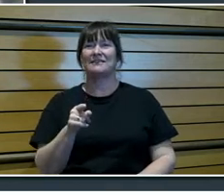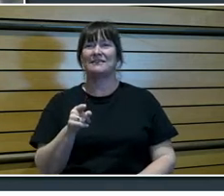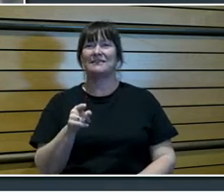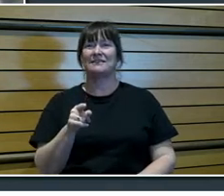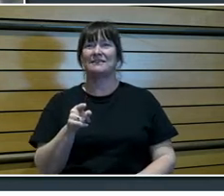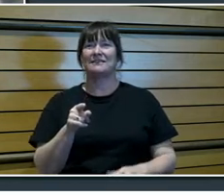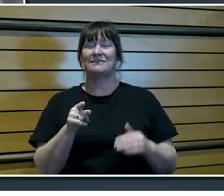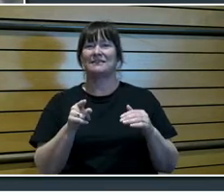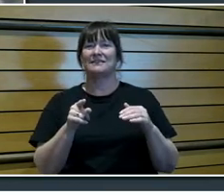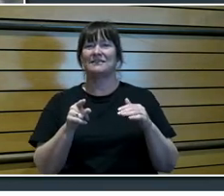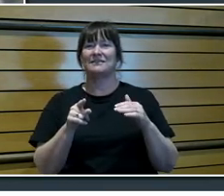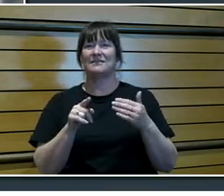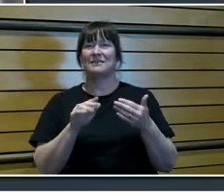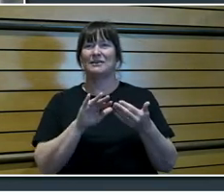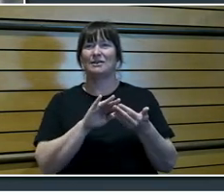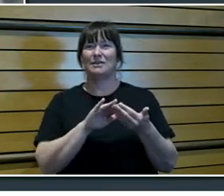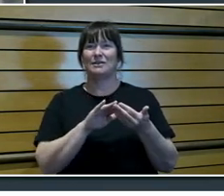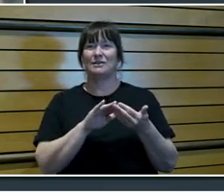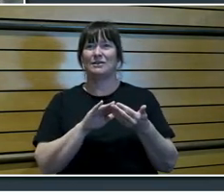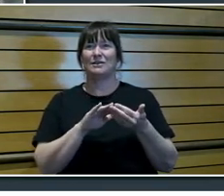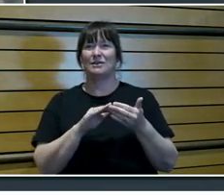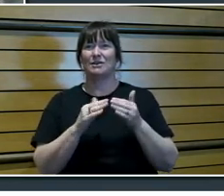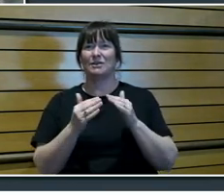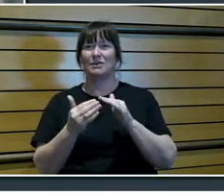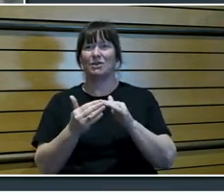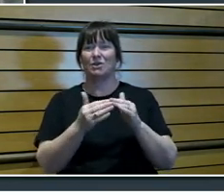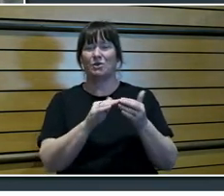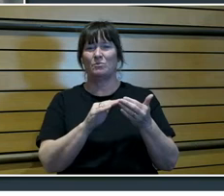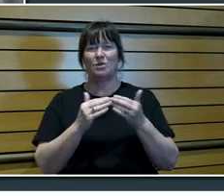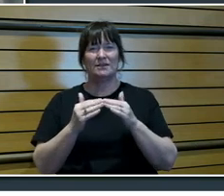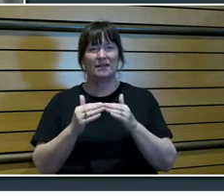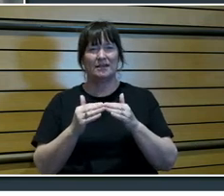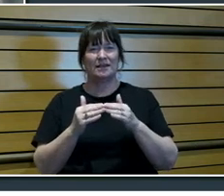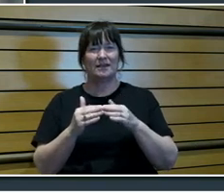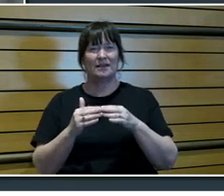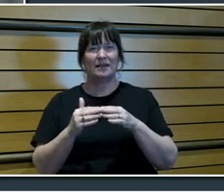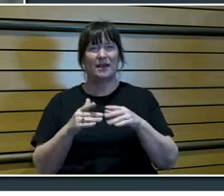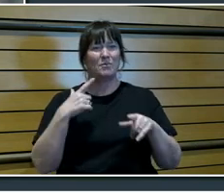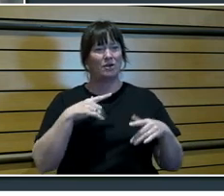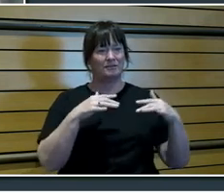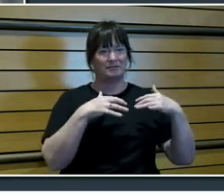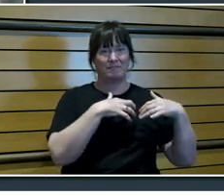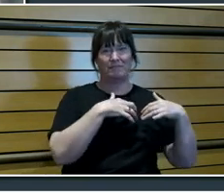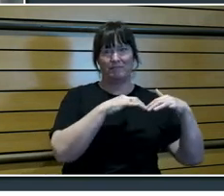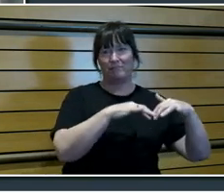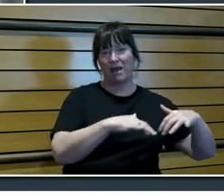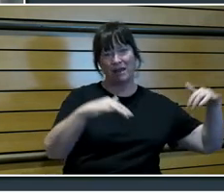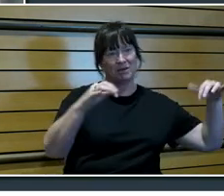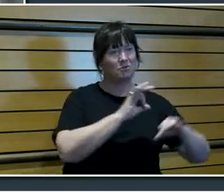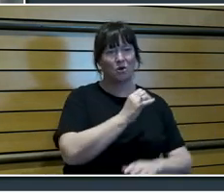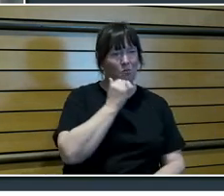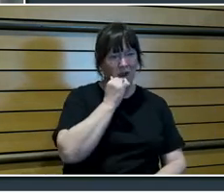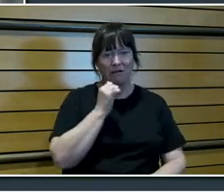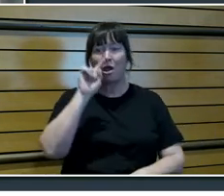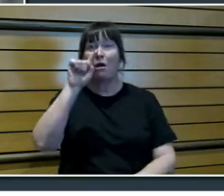a vast majority of people. Prior to that, they weren't so keen, as was evidenced, that there were no Māori in Parliament, there were no Māori in the Hawke's